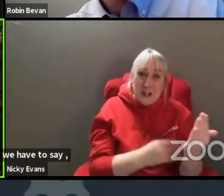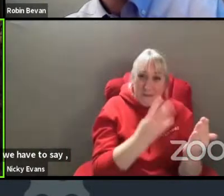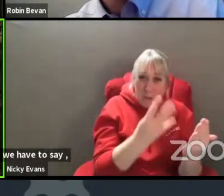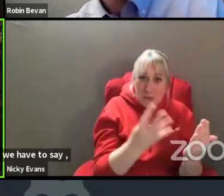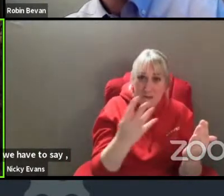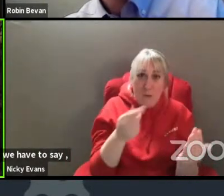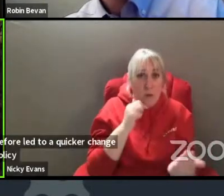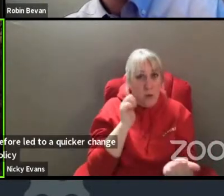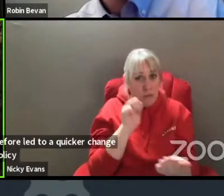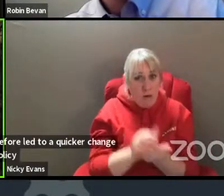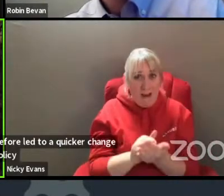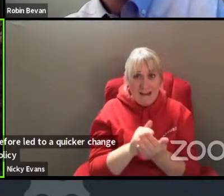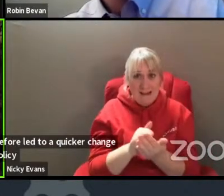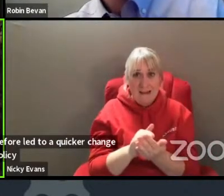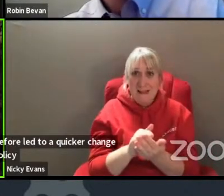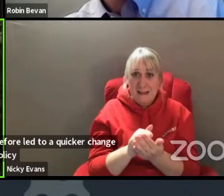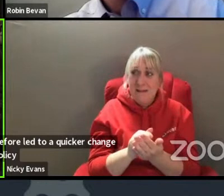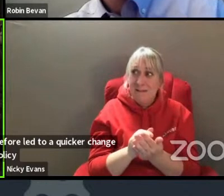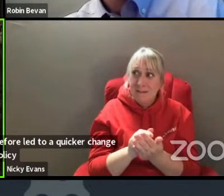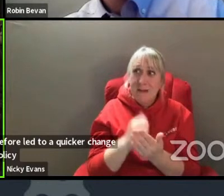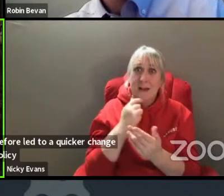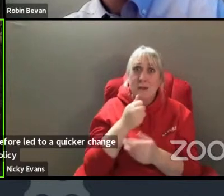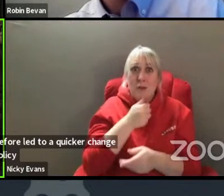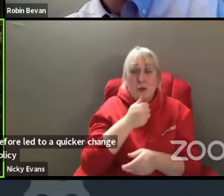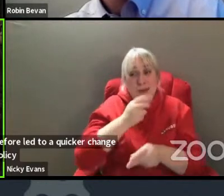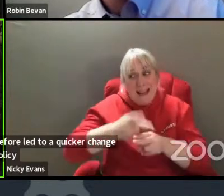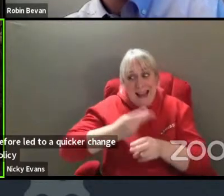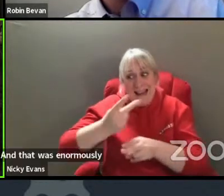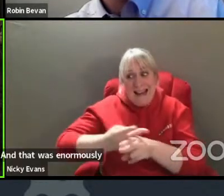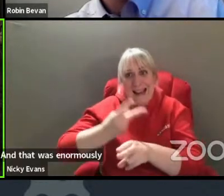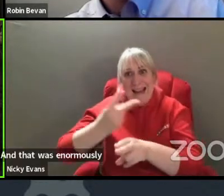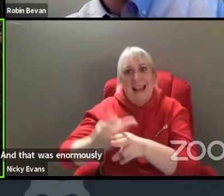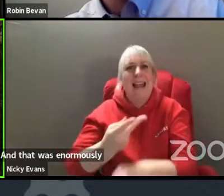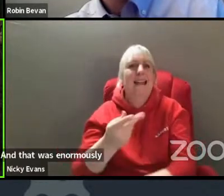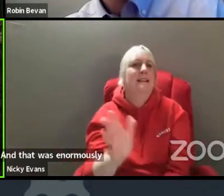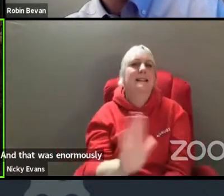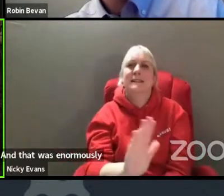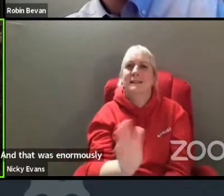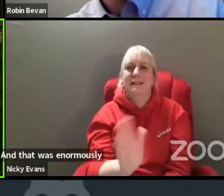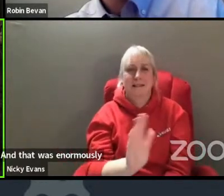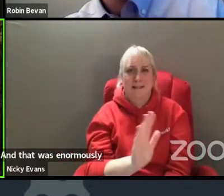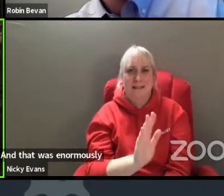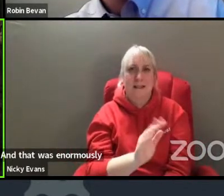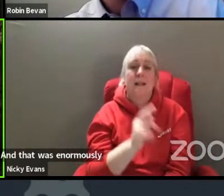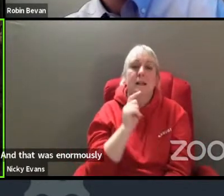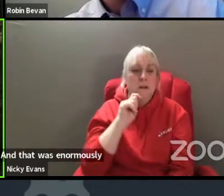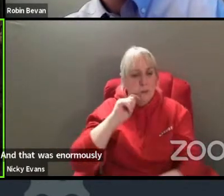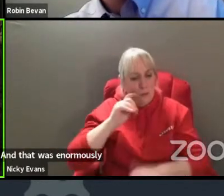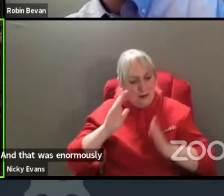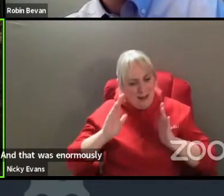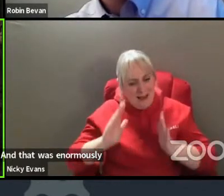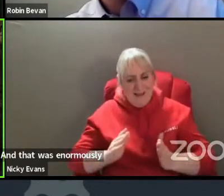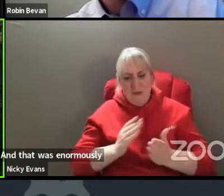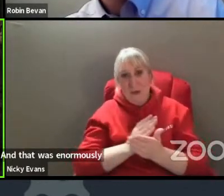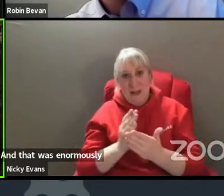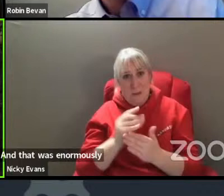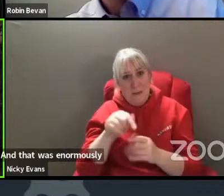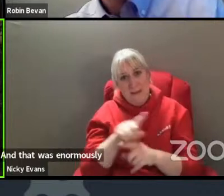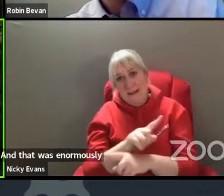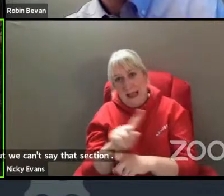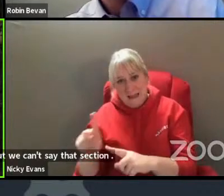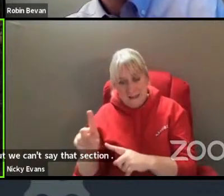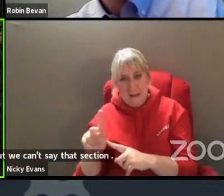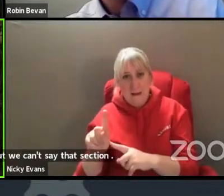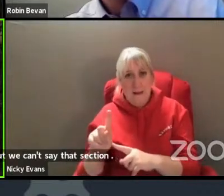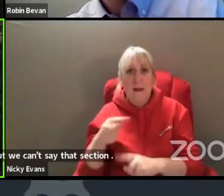all circumstances. I imagine there'll be some questions about that, and we'll deal with that as we come up to them. But we do want to say on this,